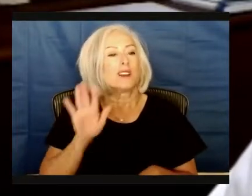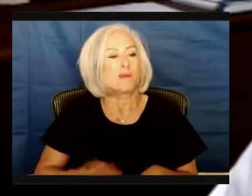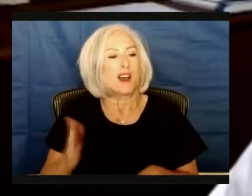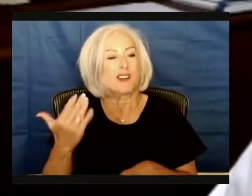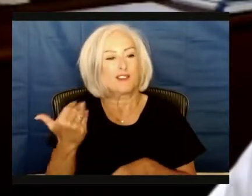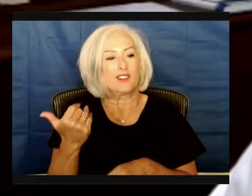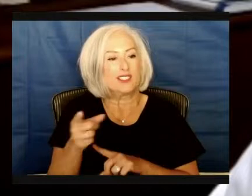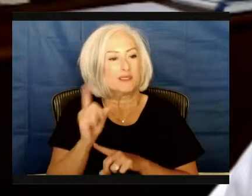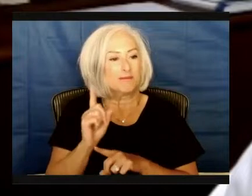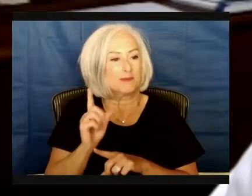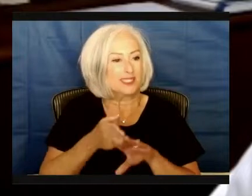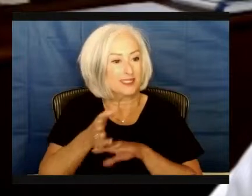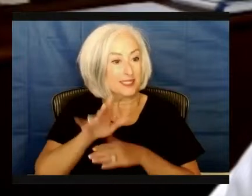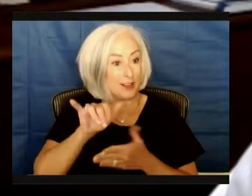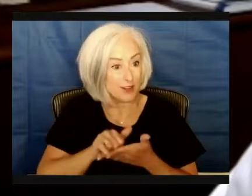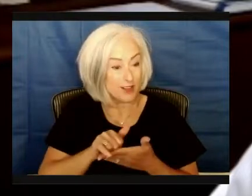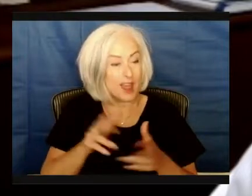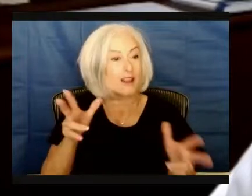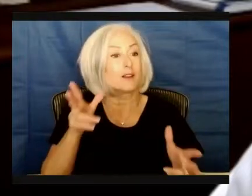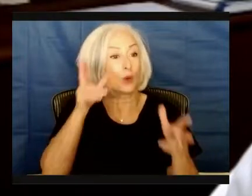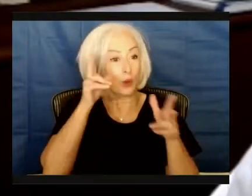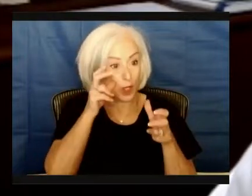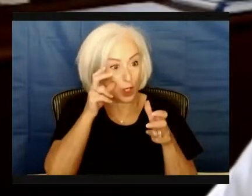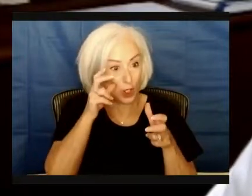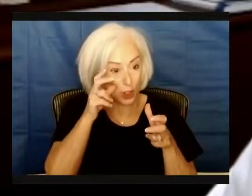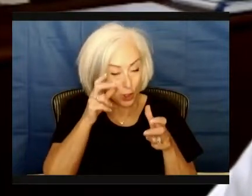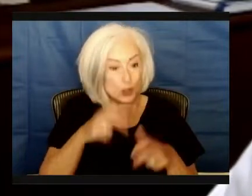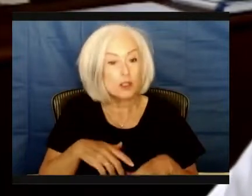received information that the derailment was in Mendon,